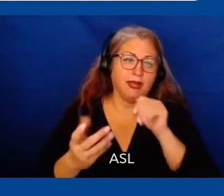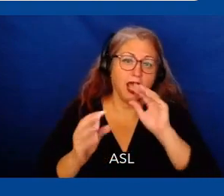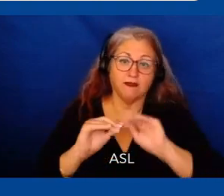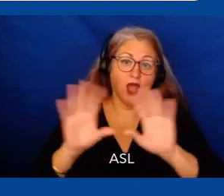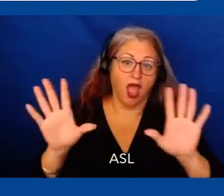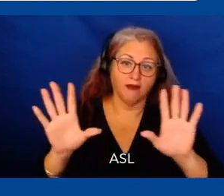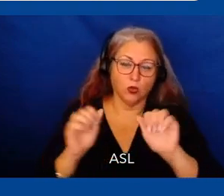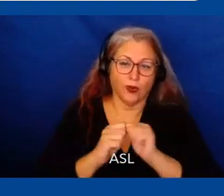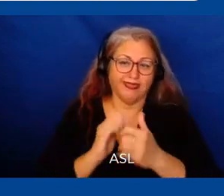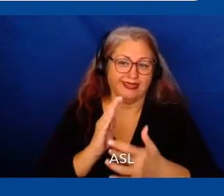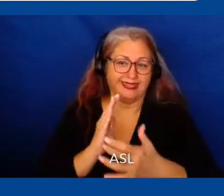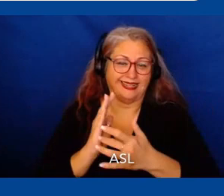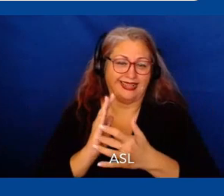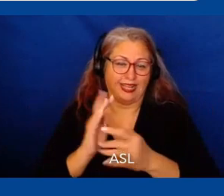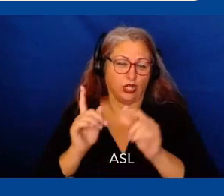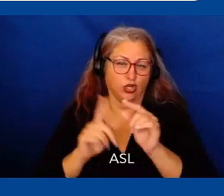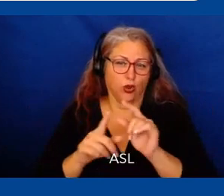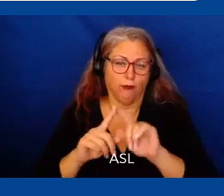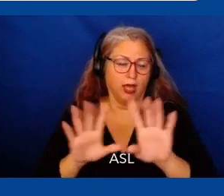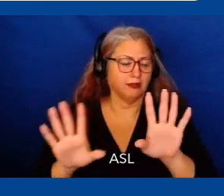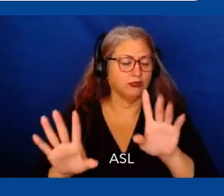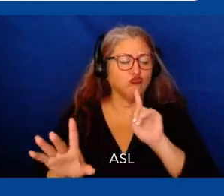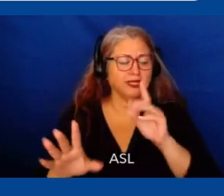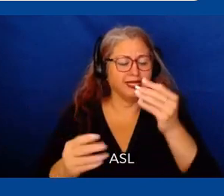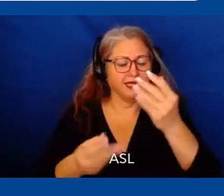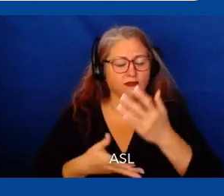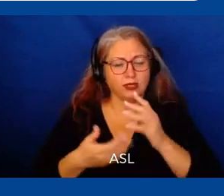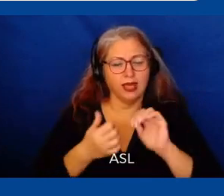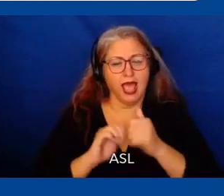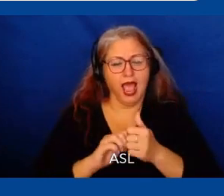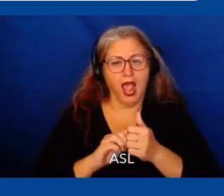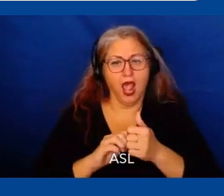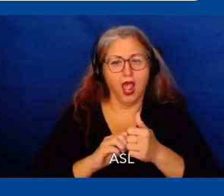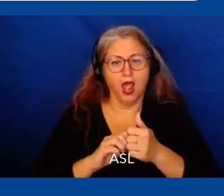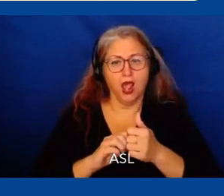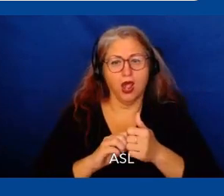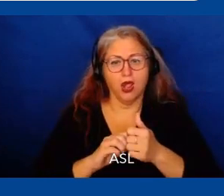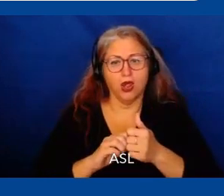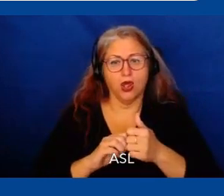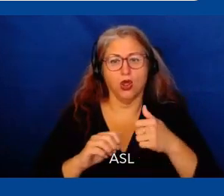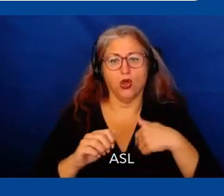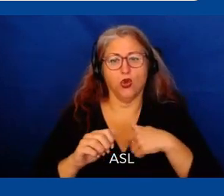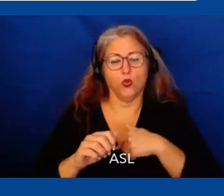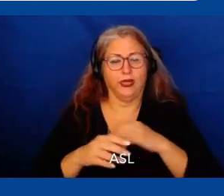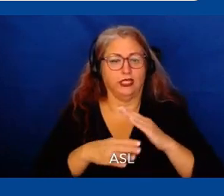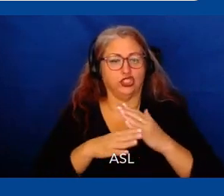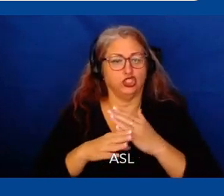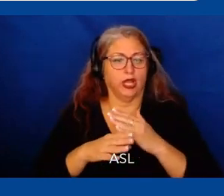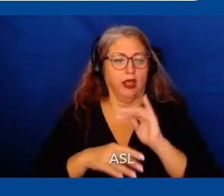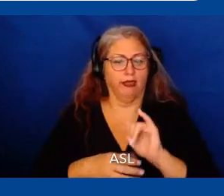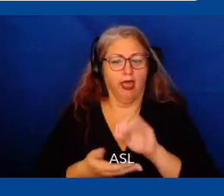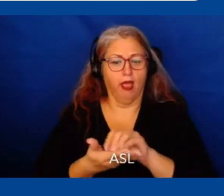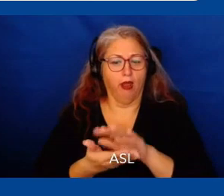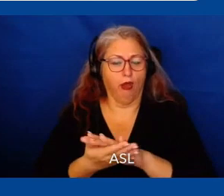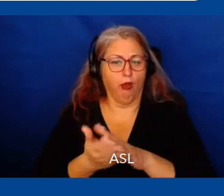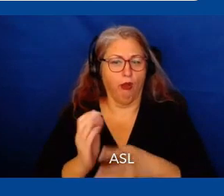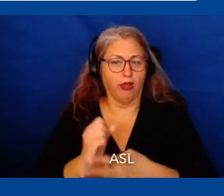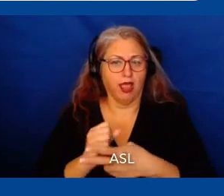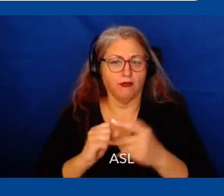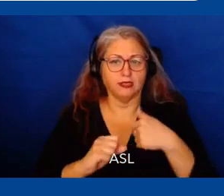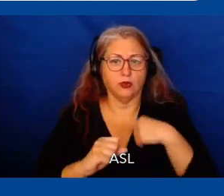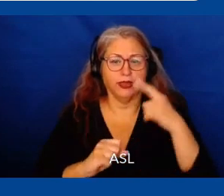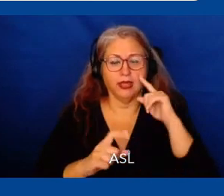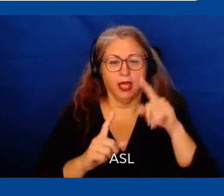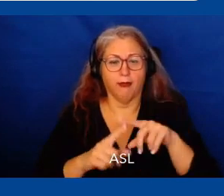like technical term, but I think it's really inform us like how we shape the archive. Of course, we think about Dead